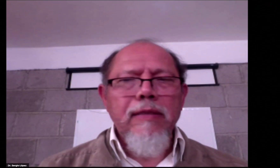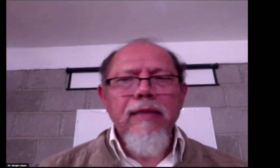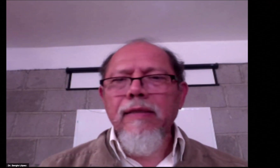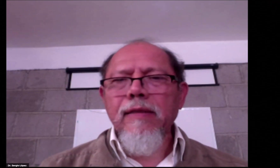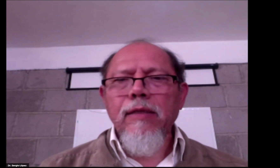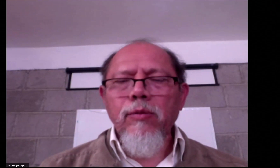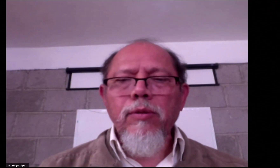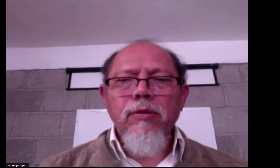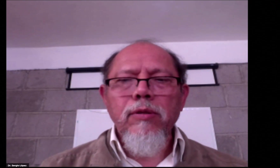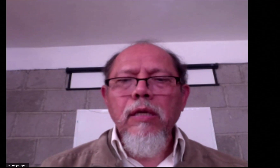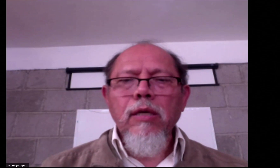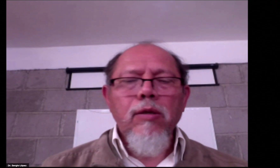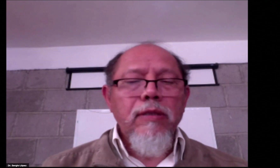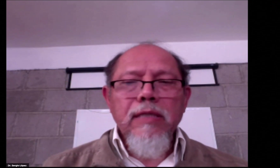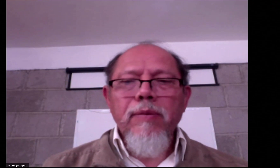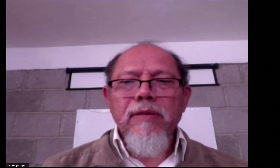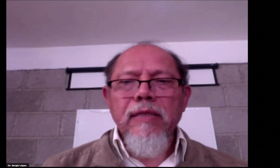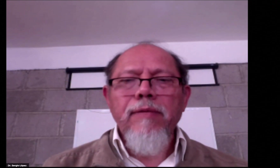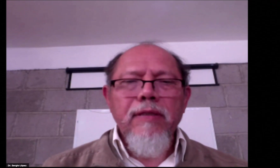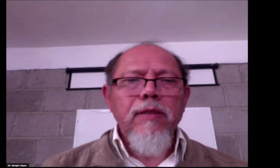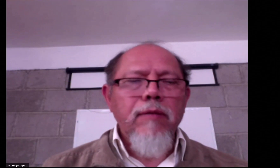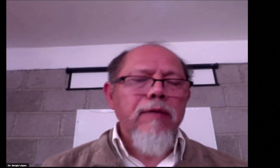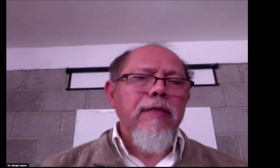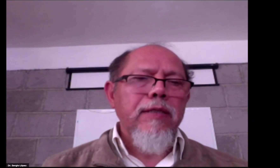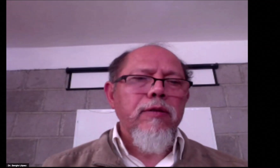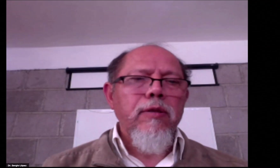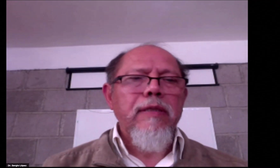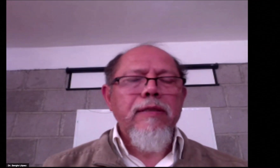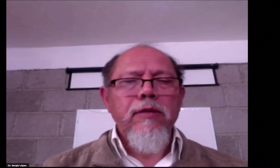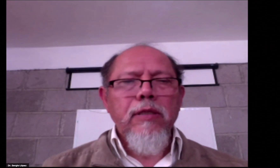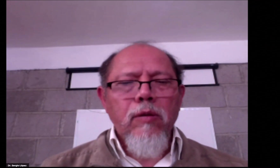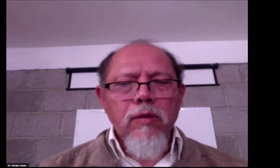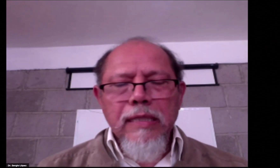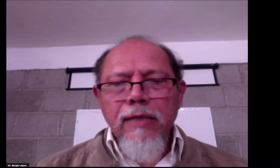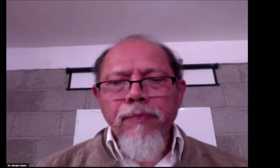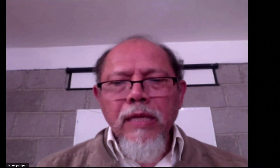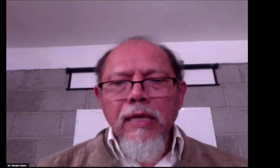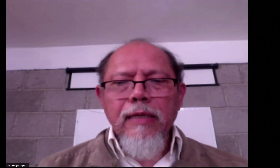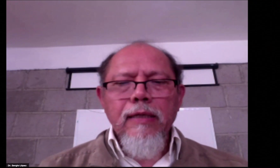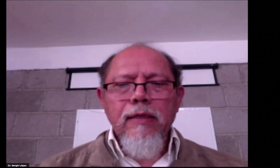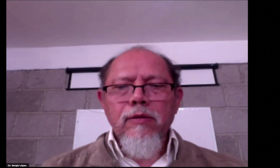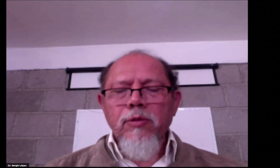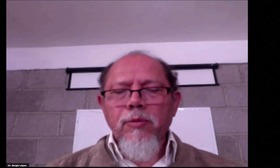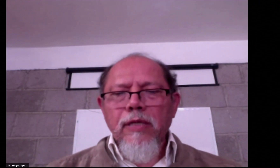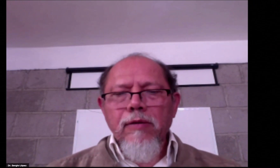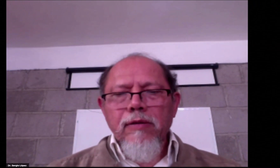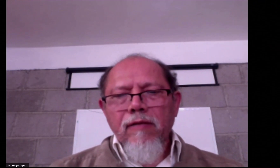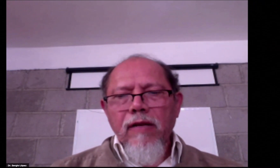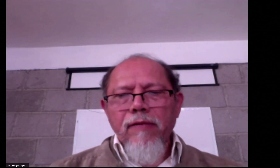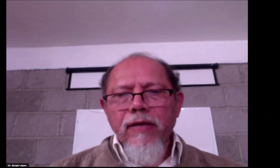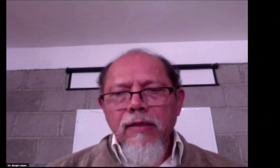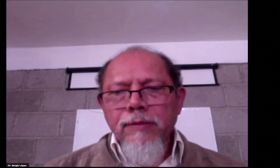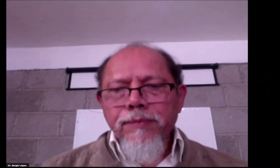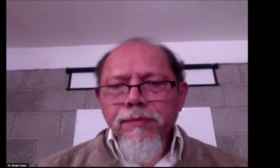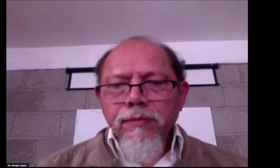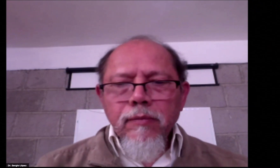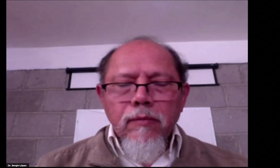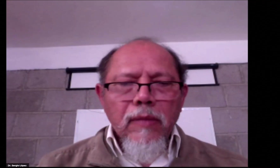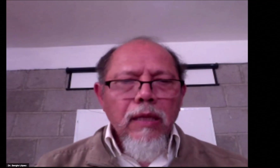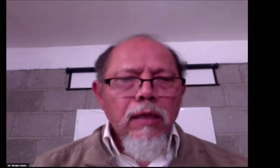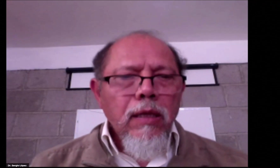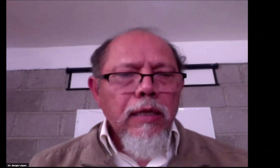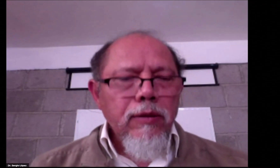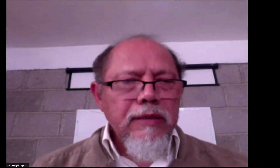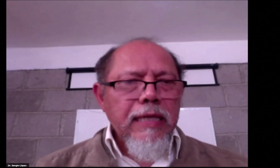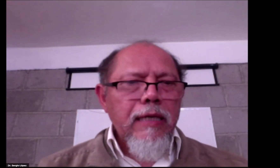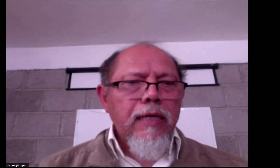this. We can work with this with many people with disabilities. 25 years in this center, we've been able